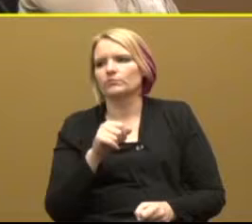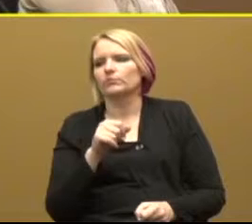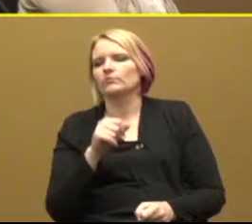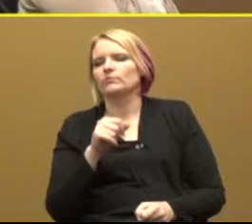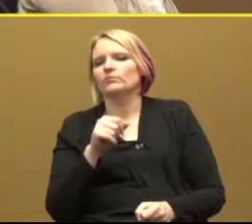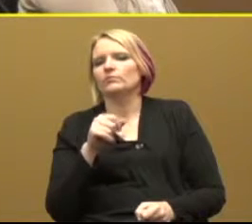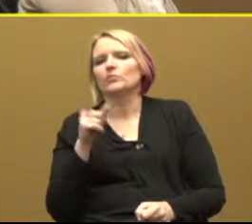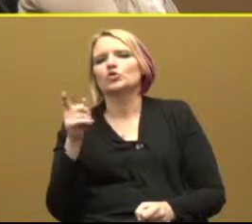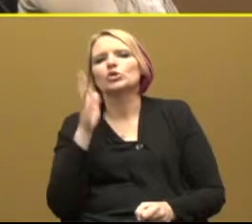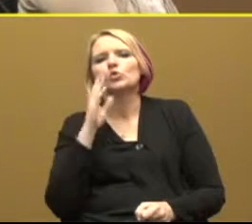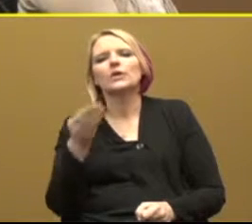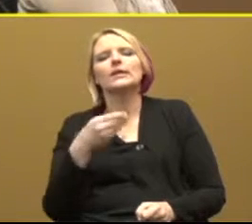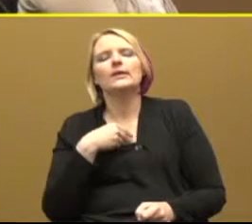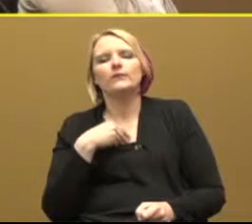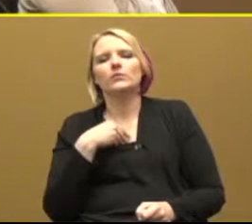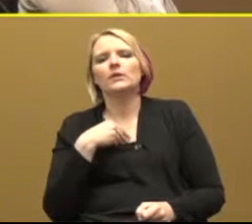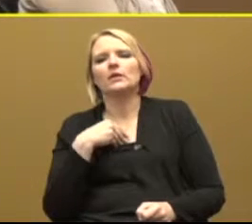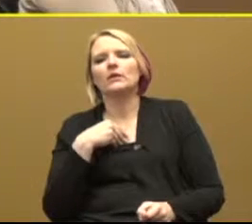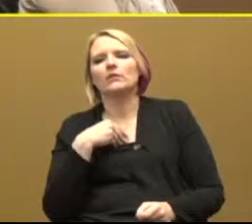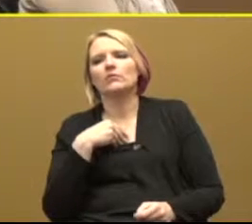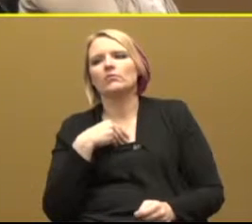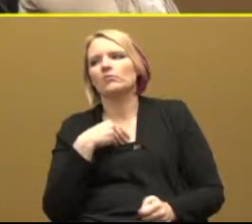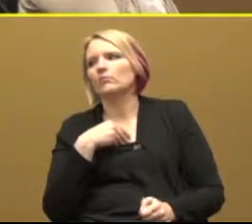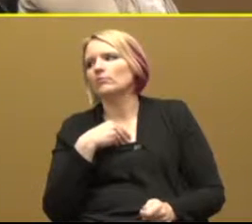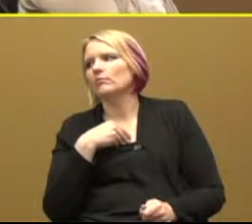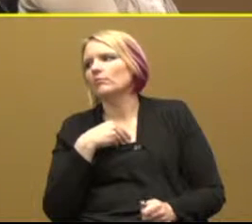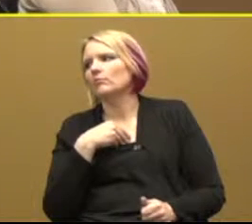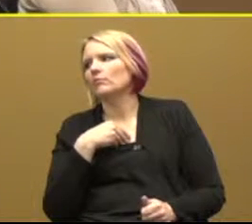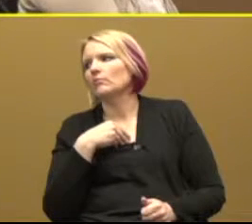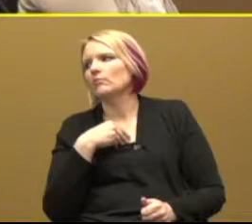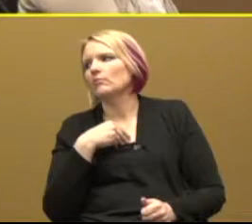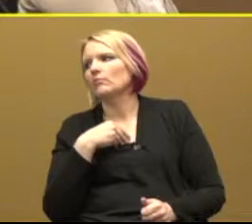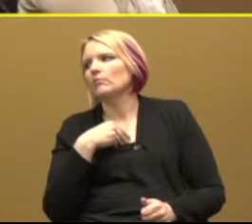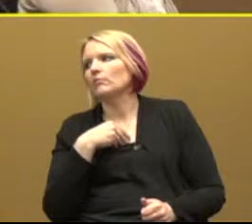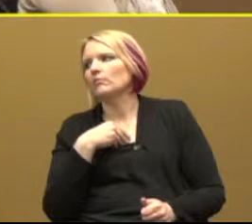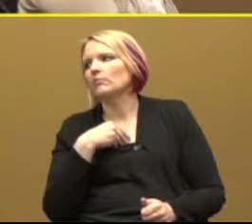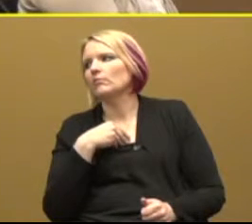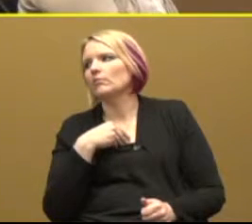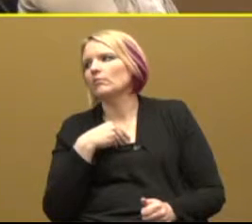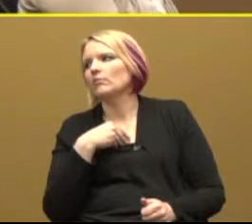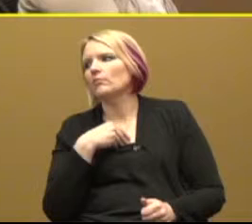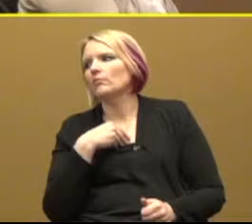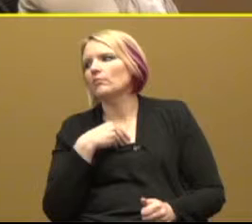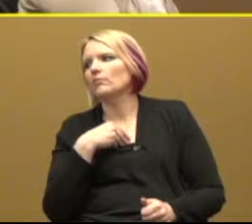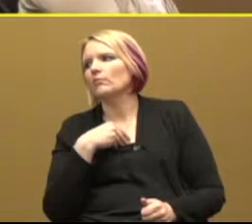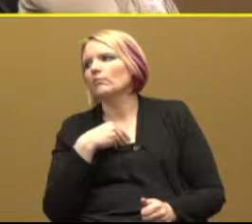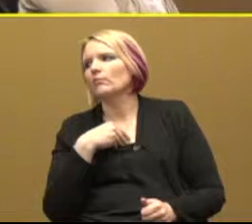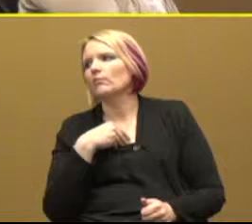And she is going to hand me